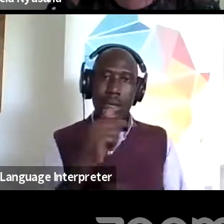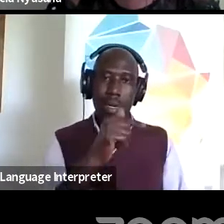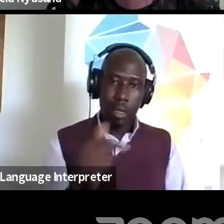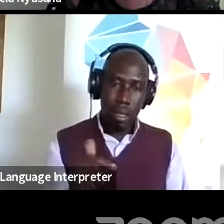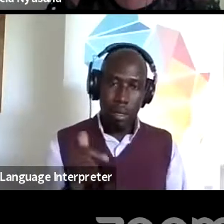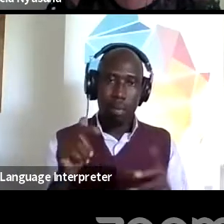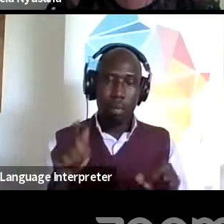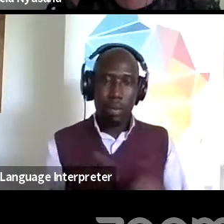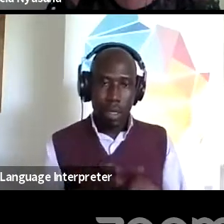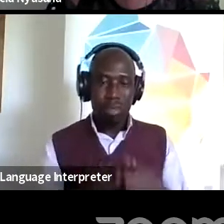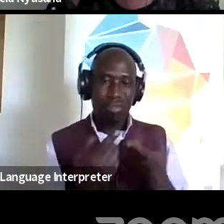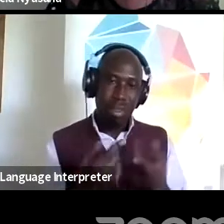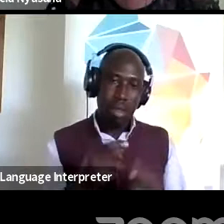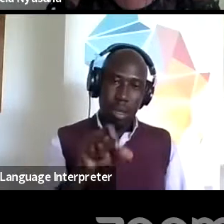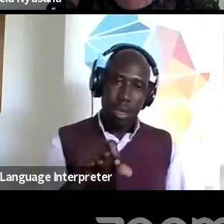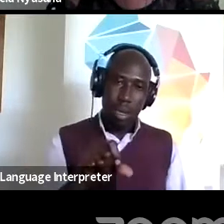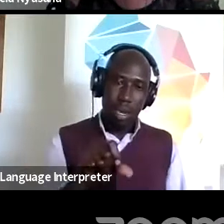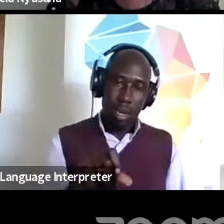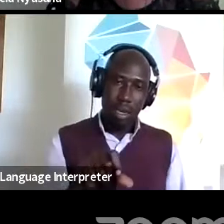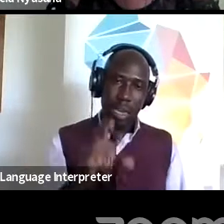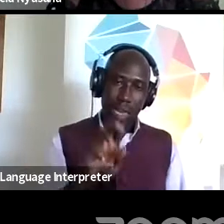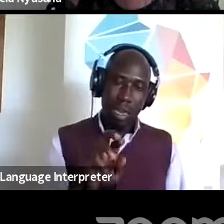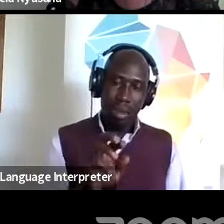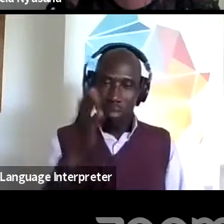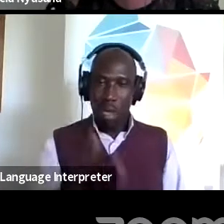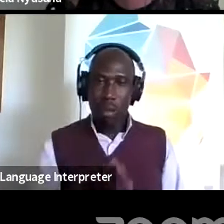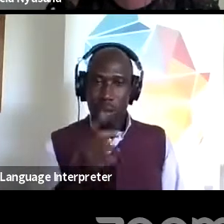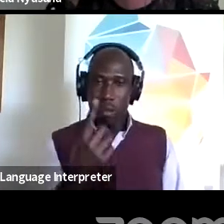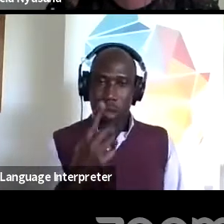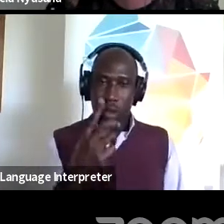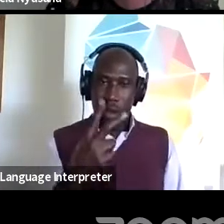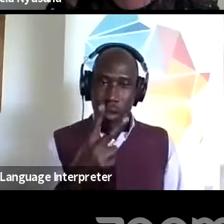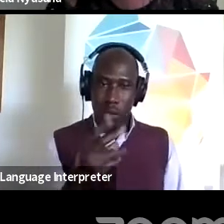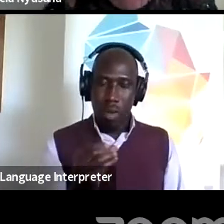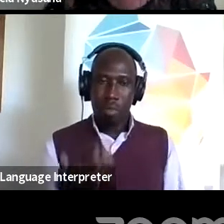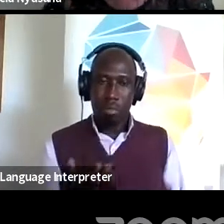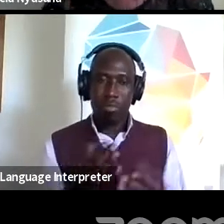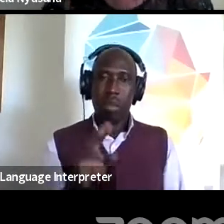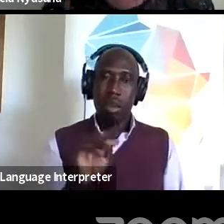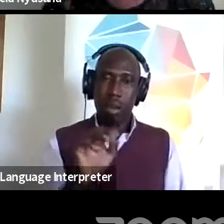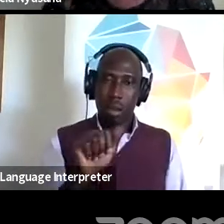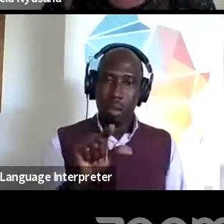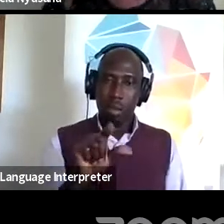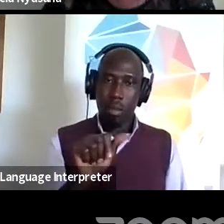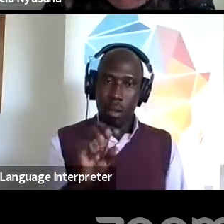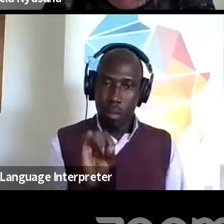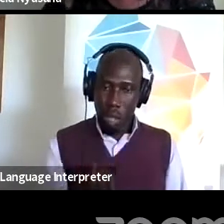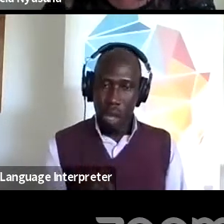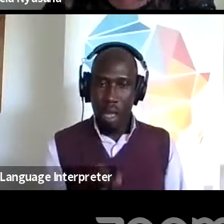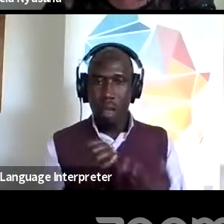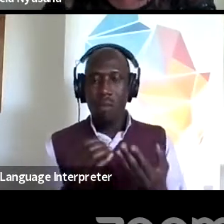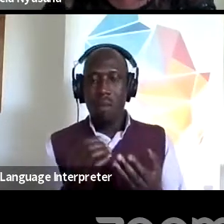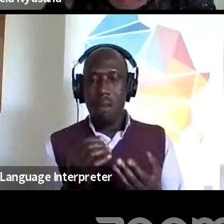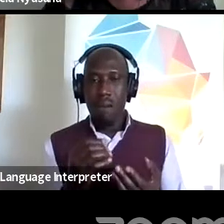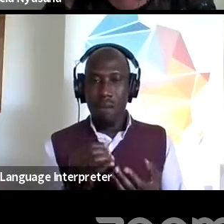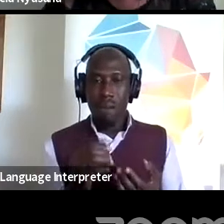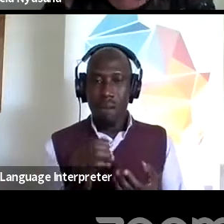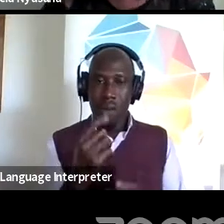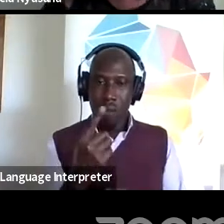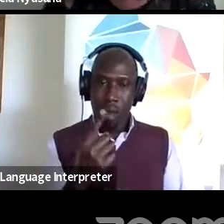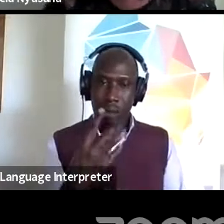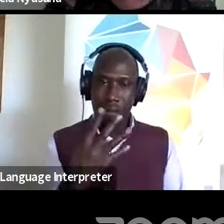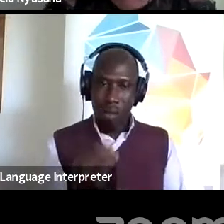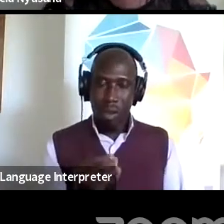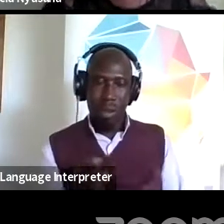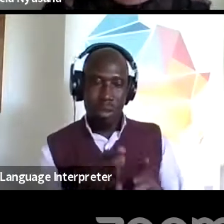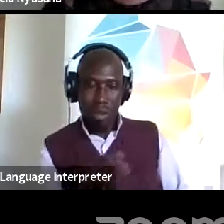was rated 98 out of 120, Malawi rated 114 out of 120. And this index looks at